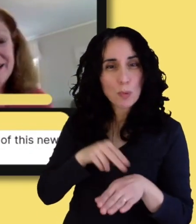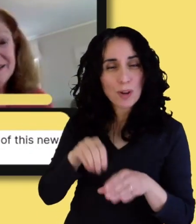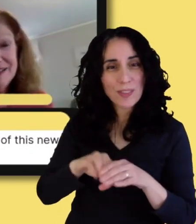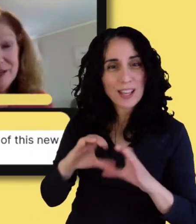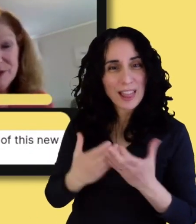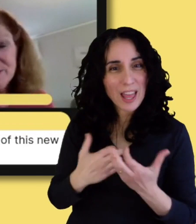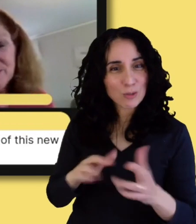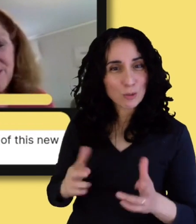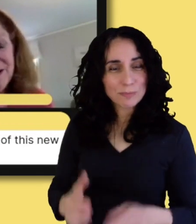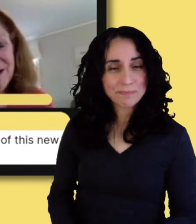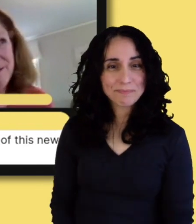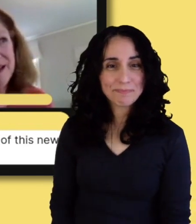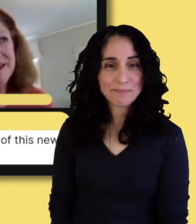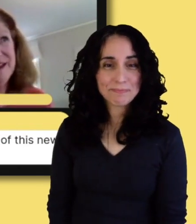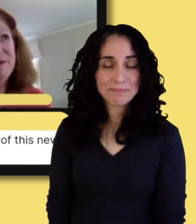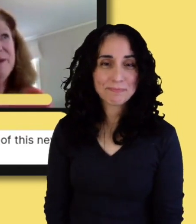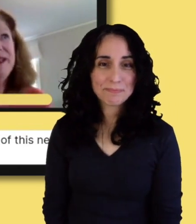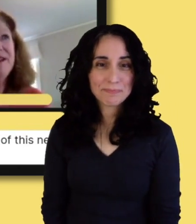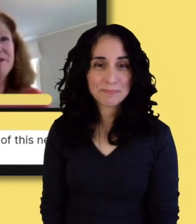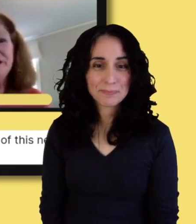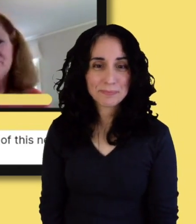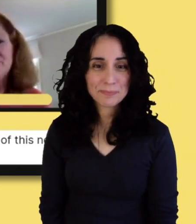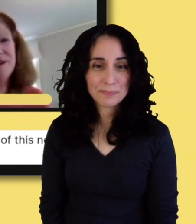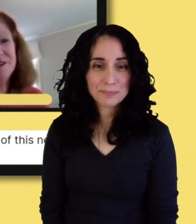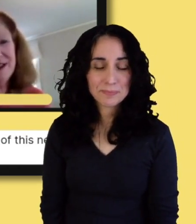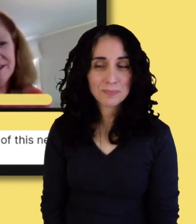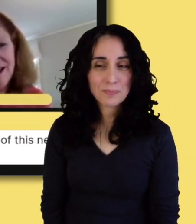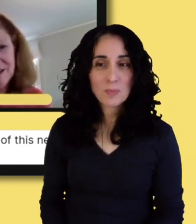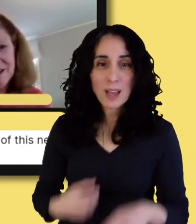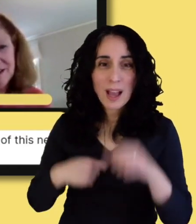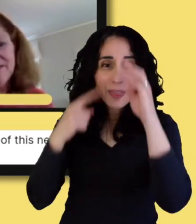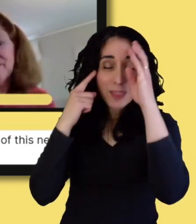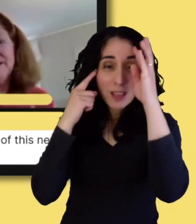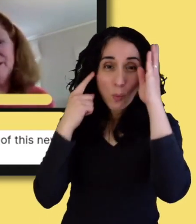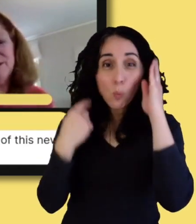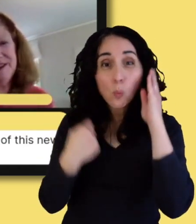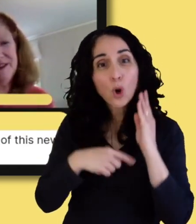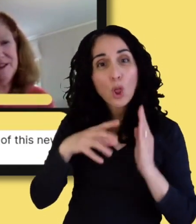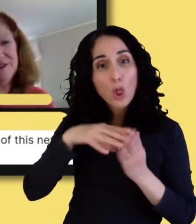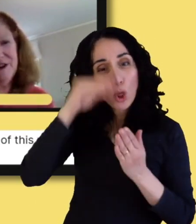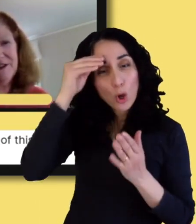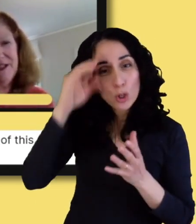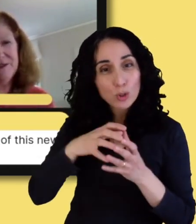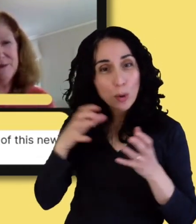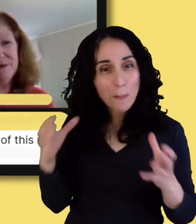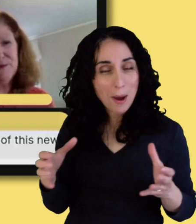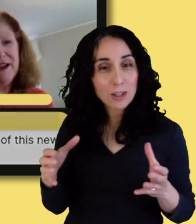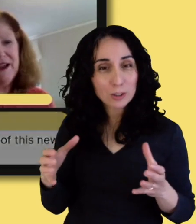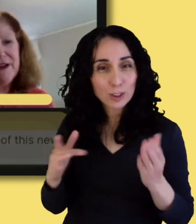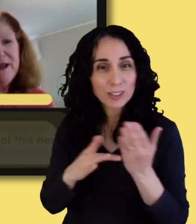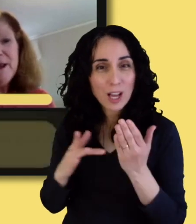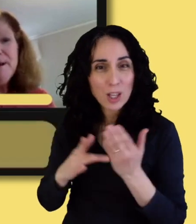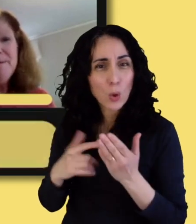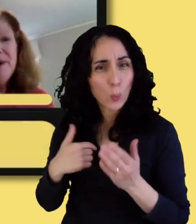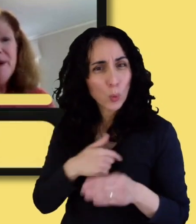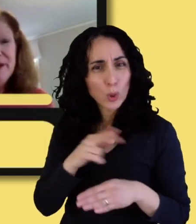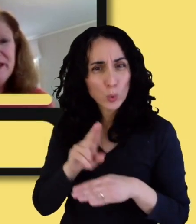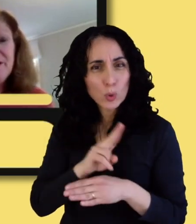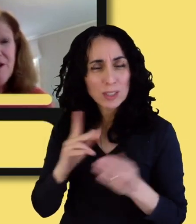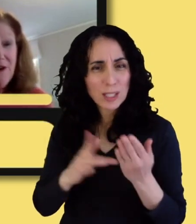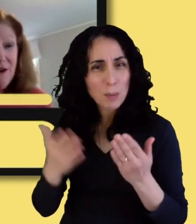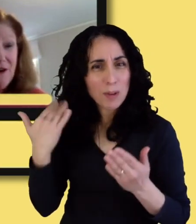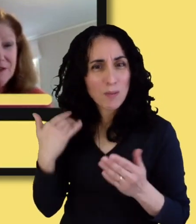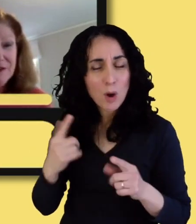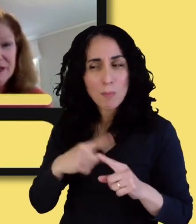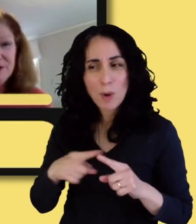I think that as teachers, and we're all commenting, we are learning so much technology. Not that we didn't use technology in our classrooms prior, but